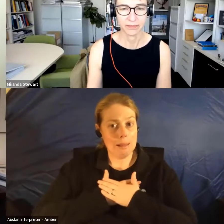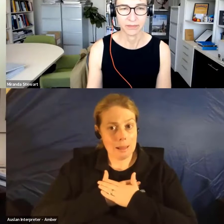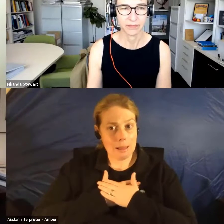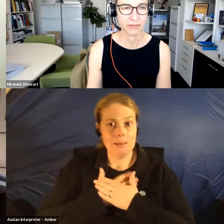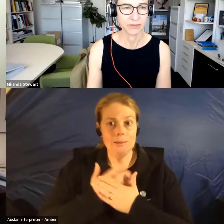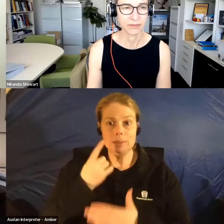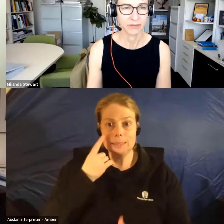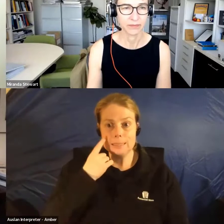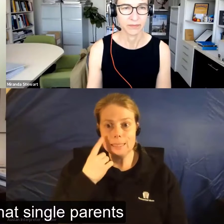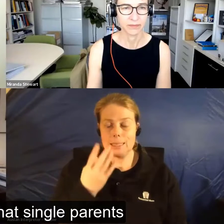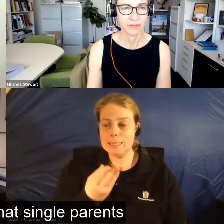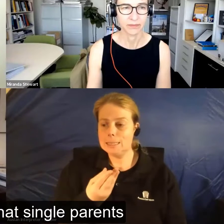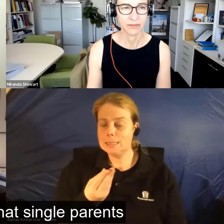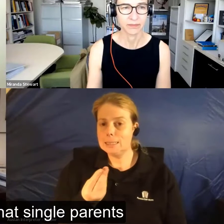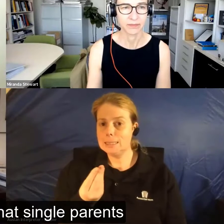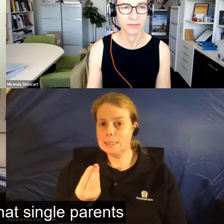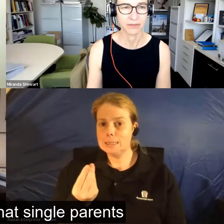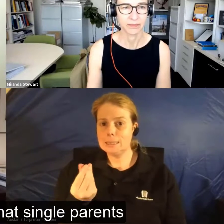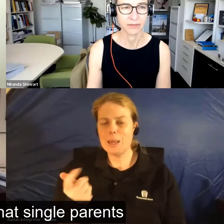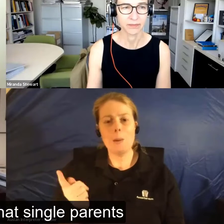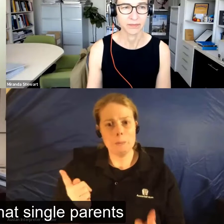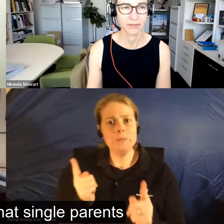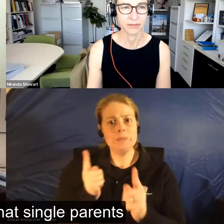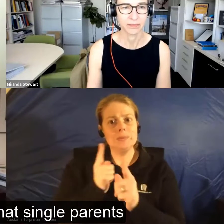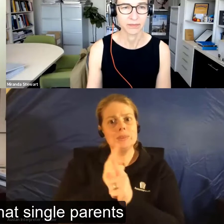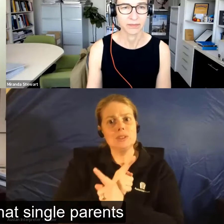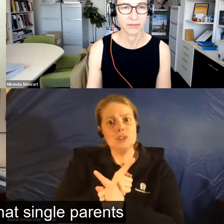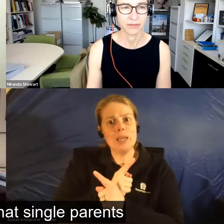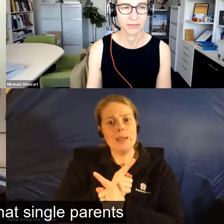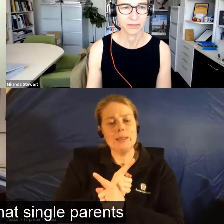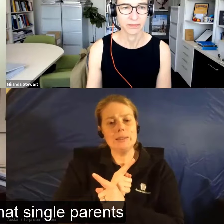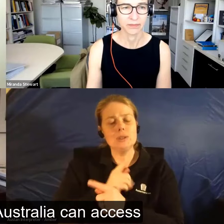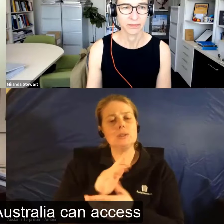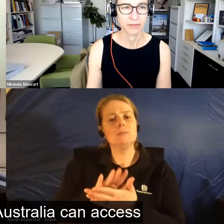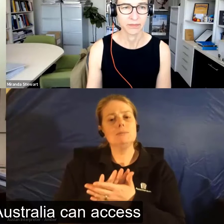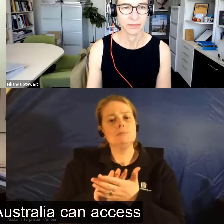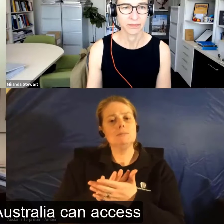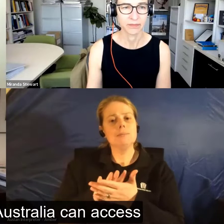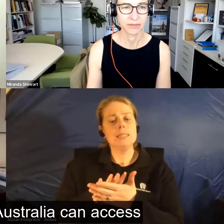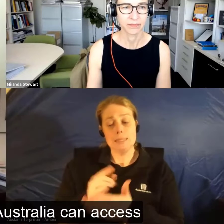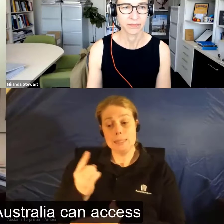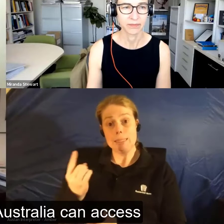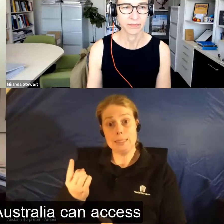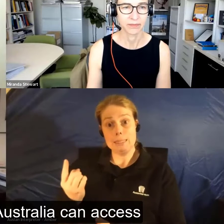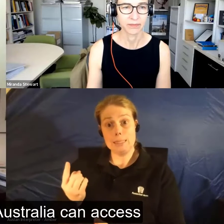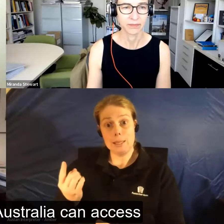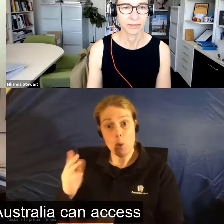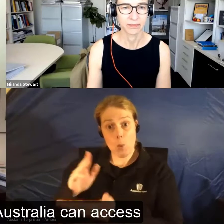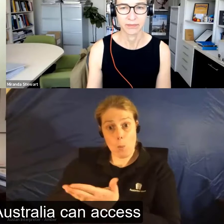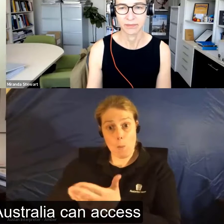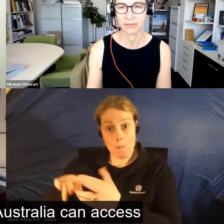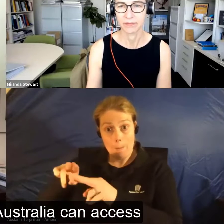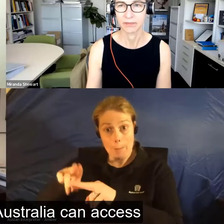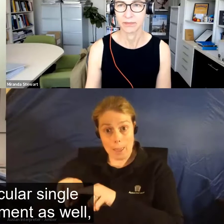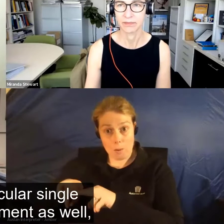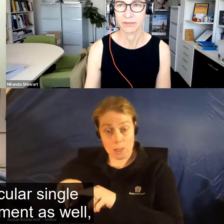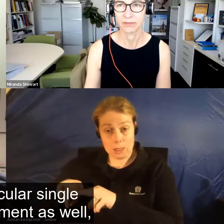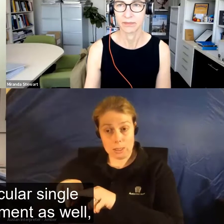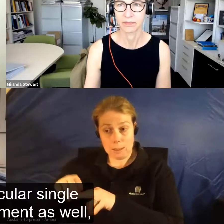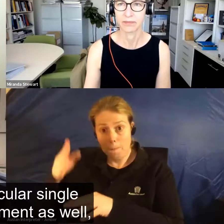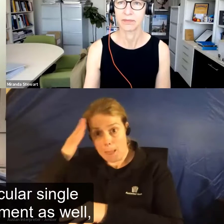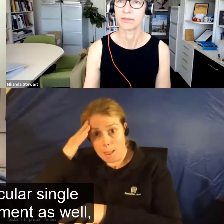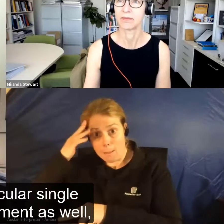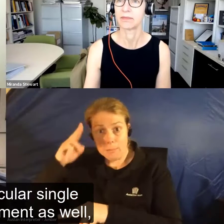of change made that single parents who do reside in Australia can access